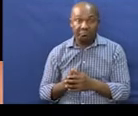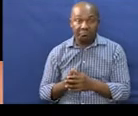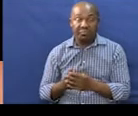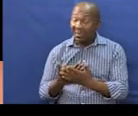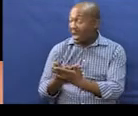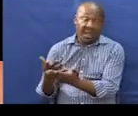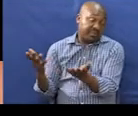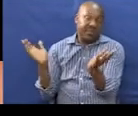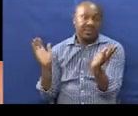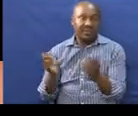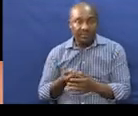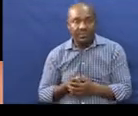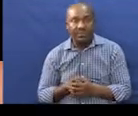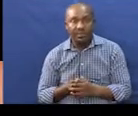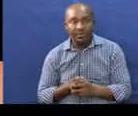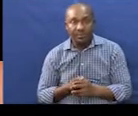absent.